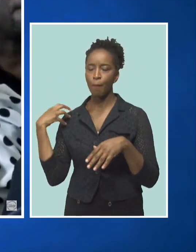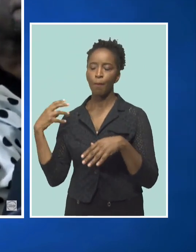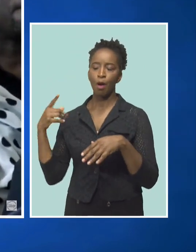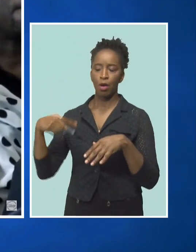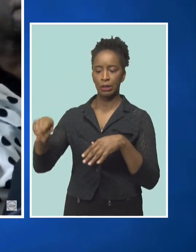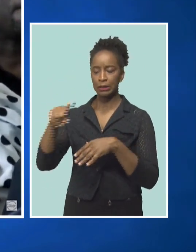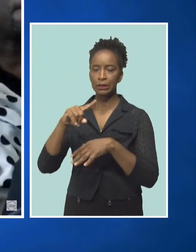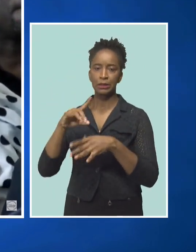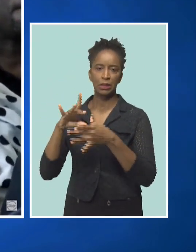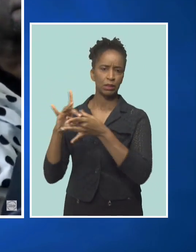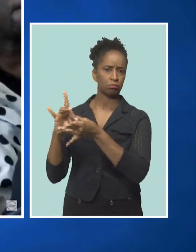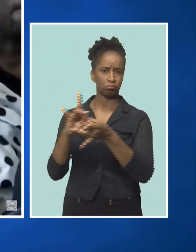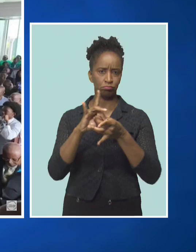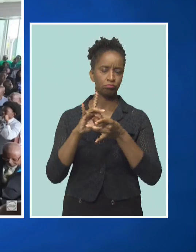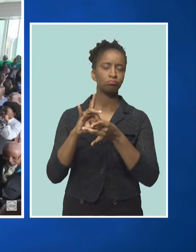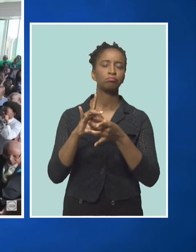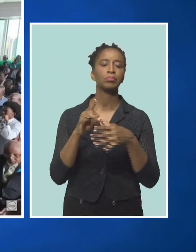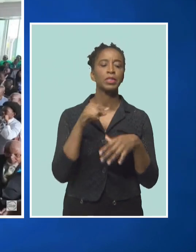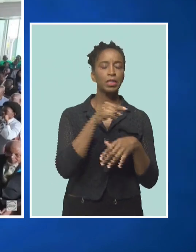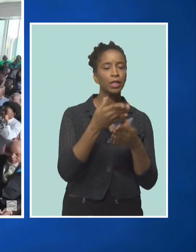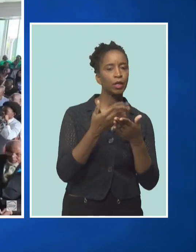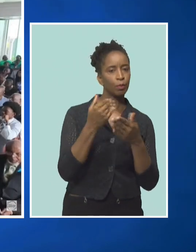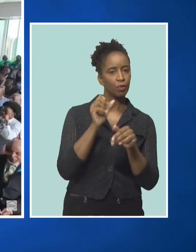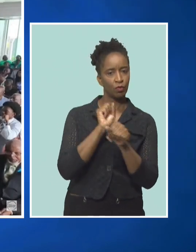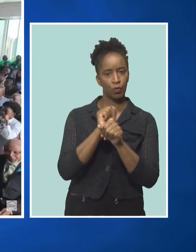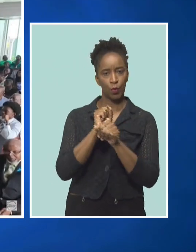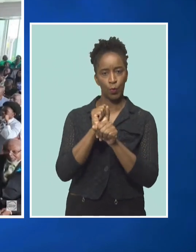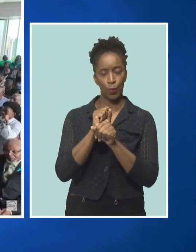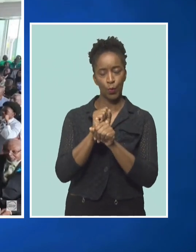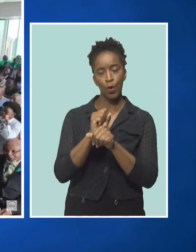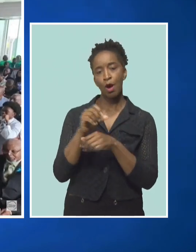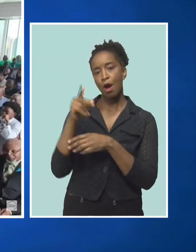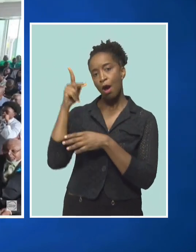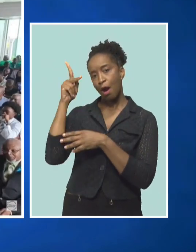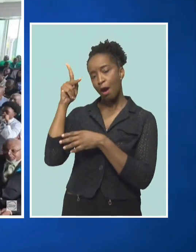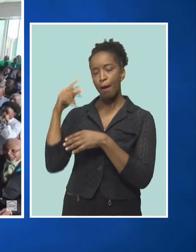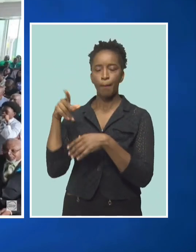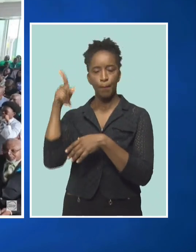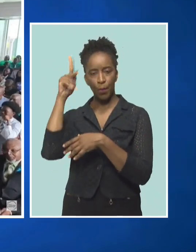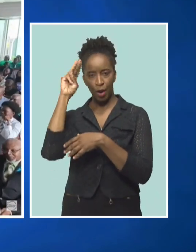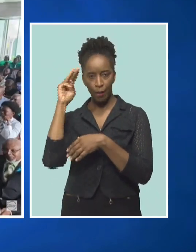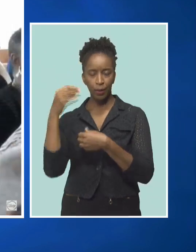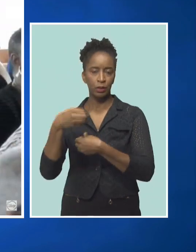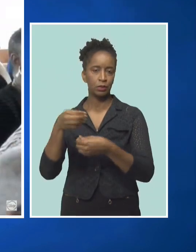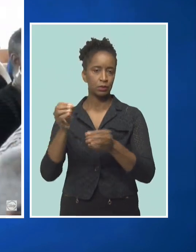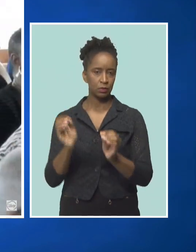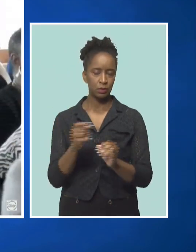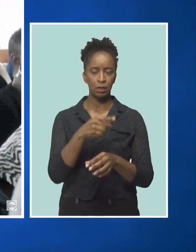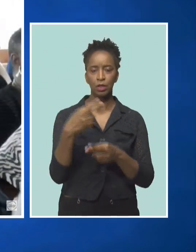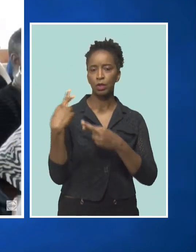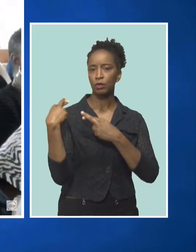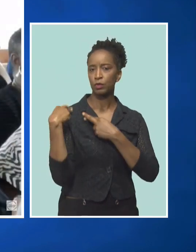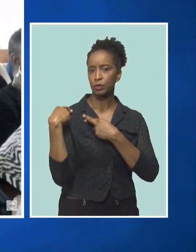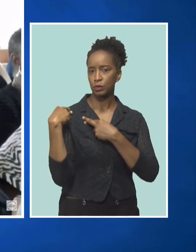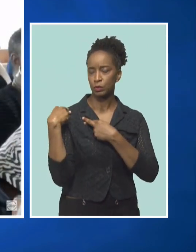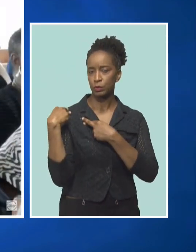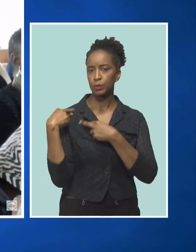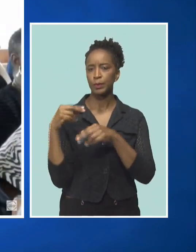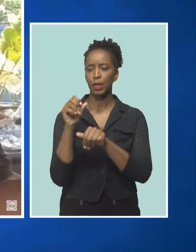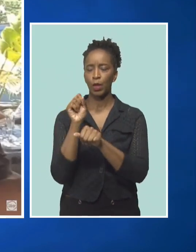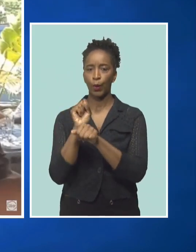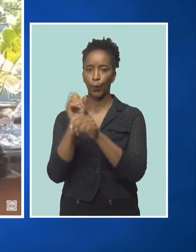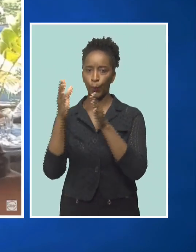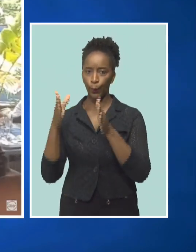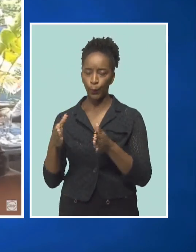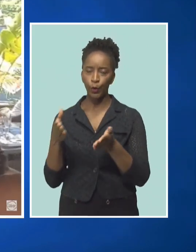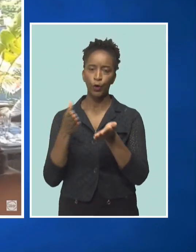state in the Prime Minister's office with responsibility for employment, labor relations, and the social partnership.